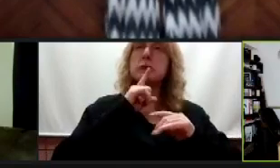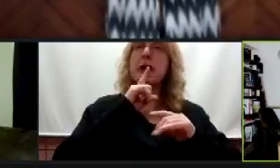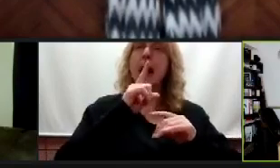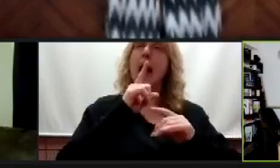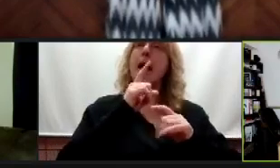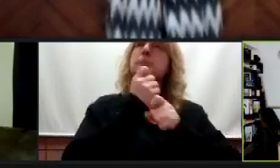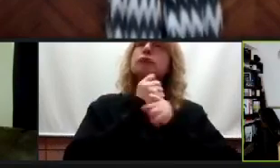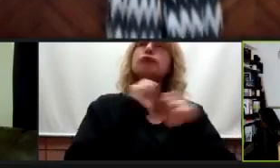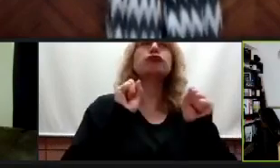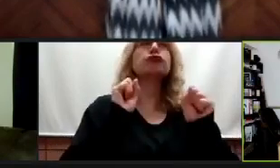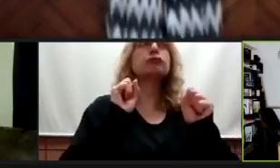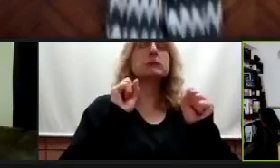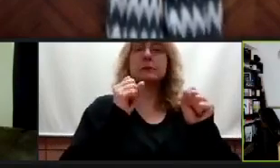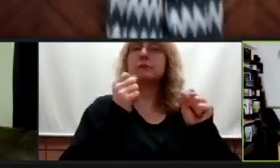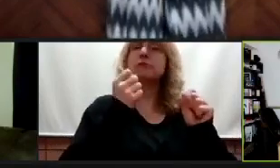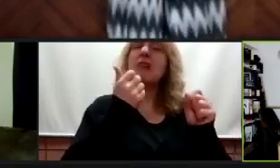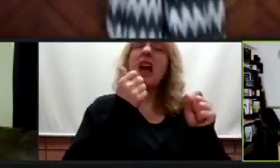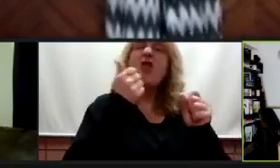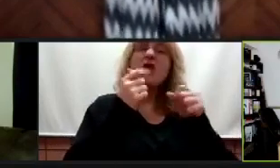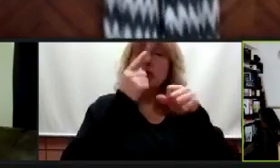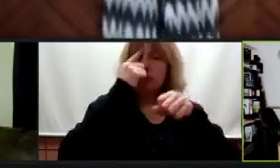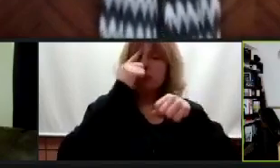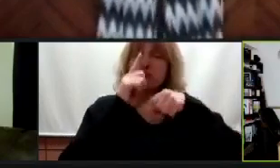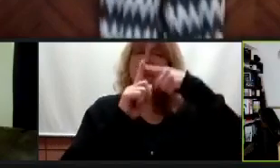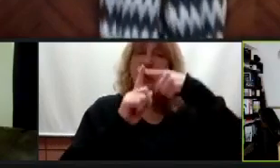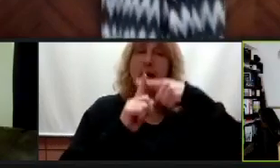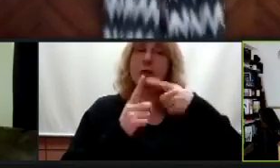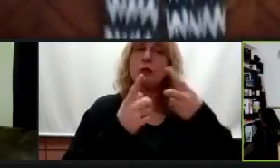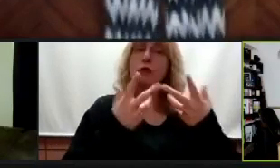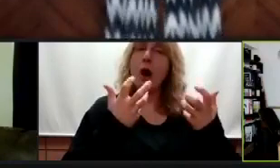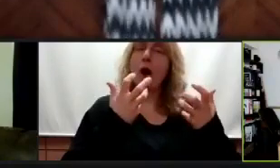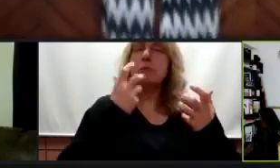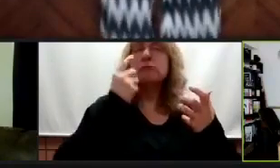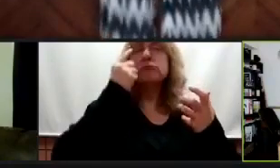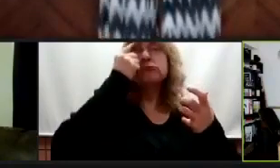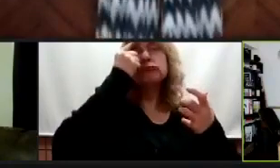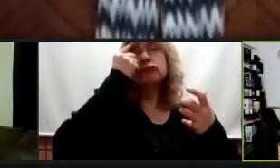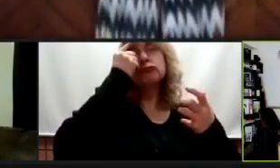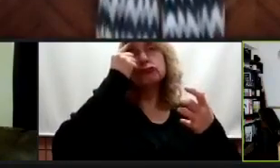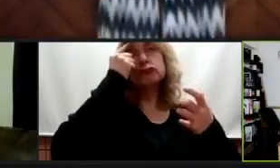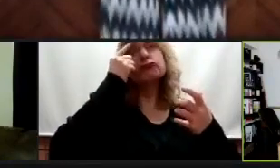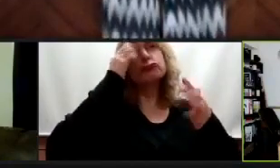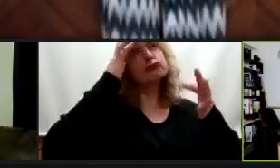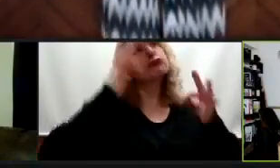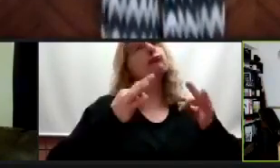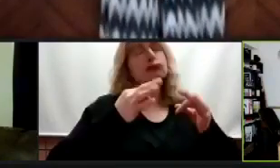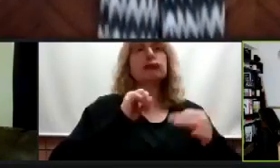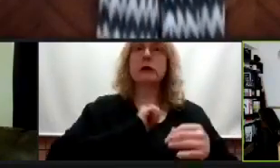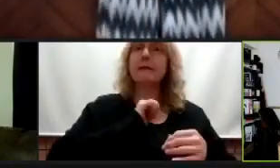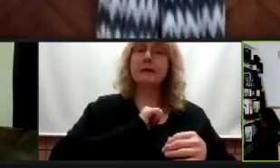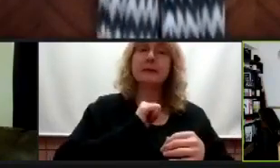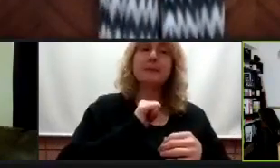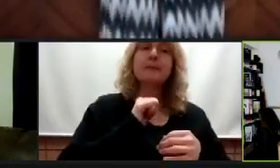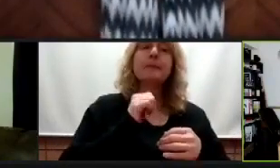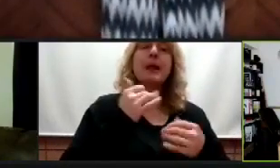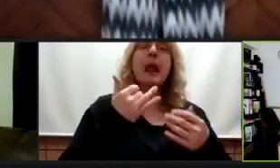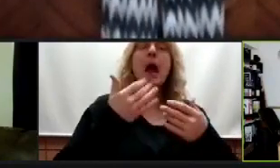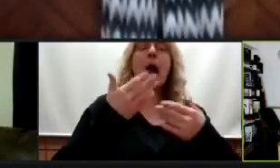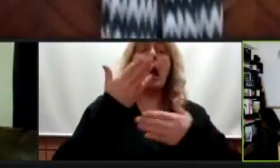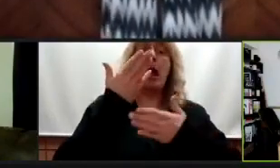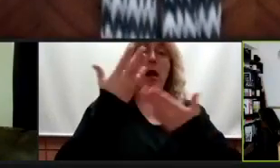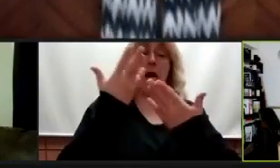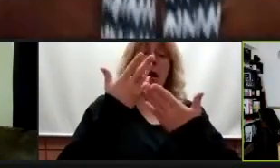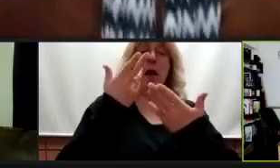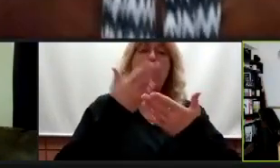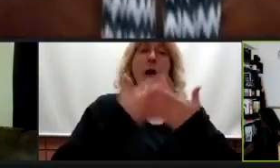might want to hold for yourself. From here, let's just open your arms wide to the side, reaching up to the sky, looking